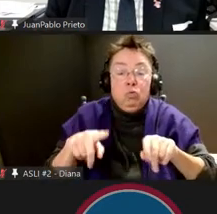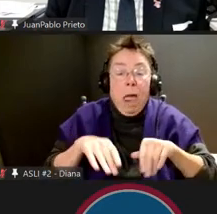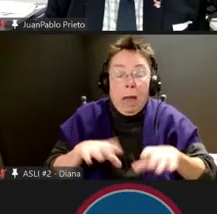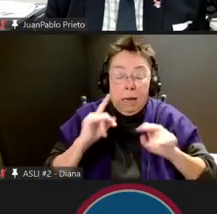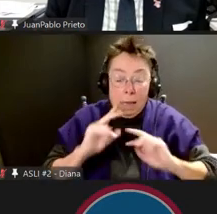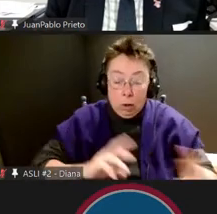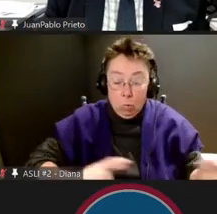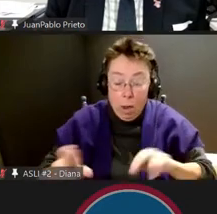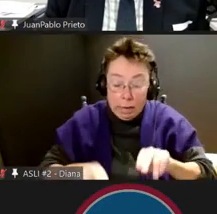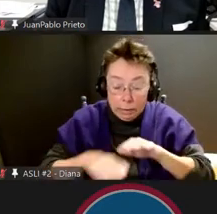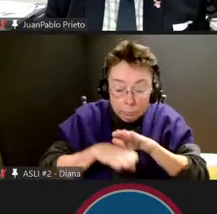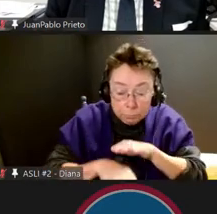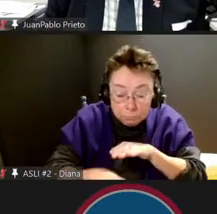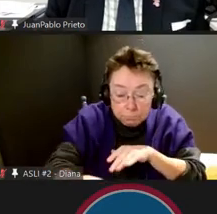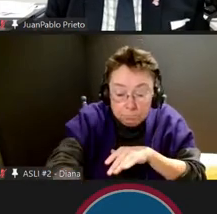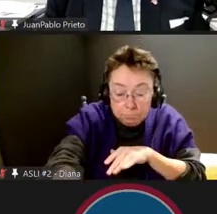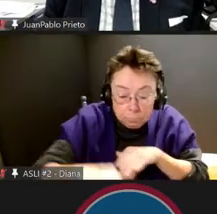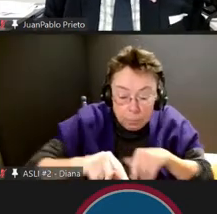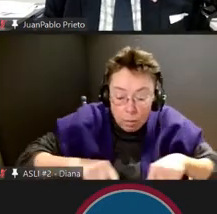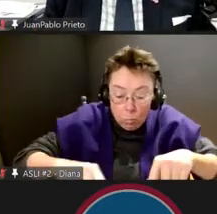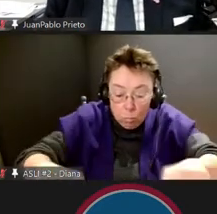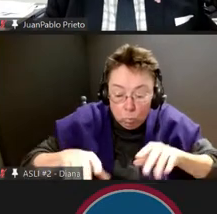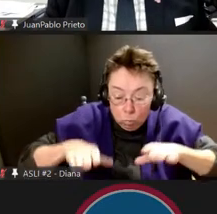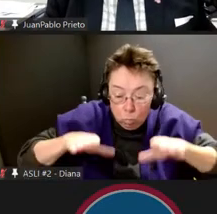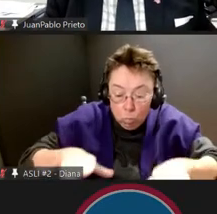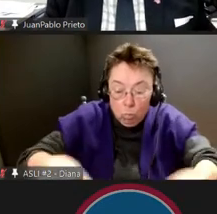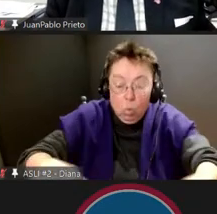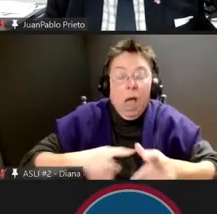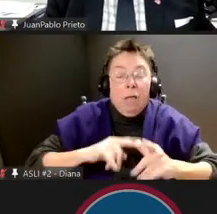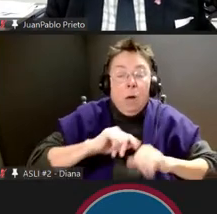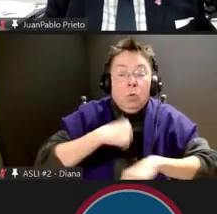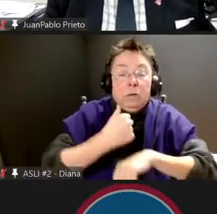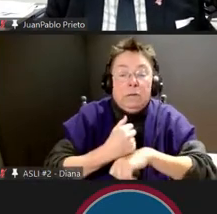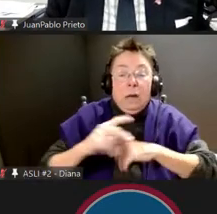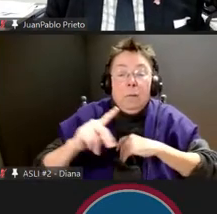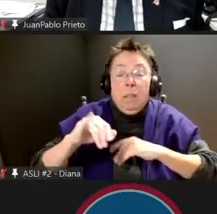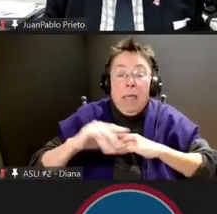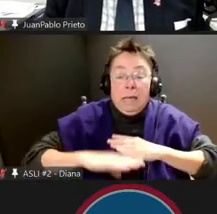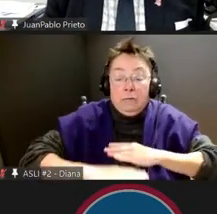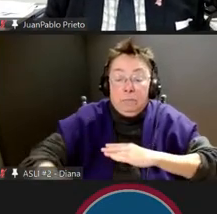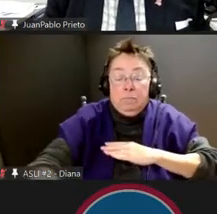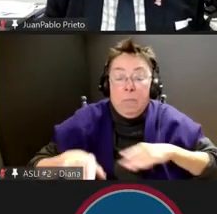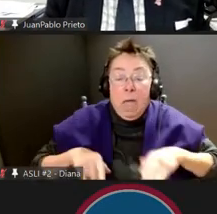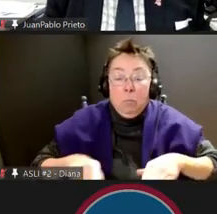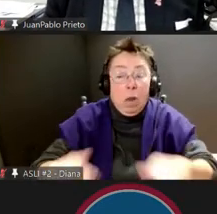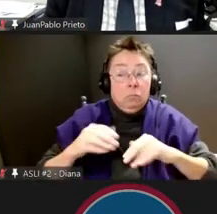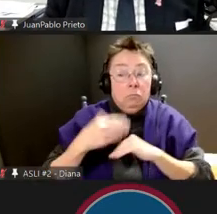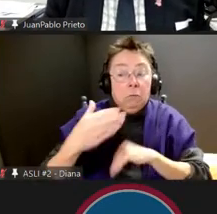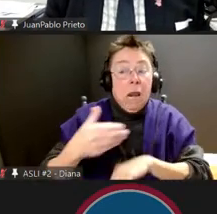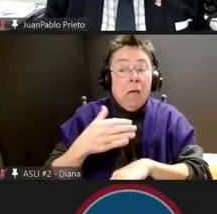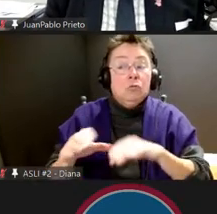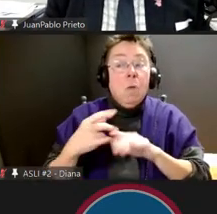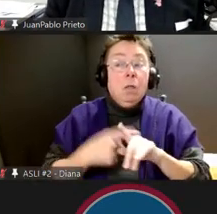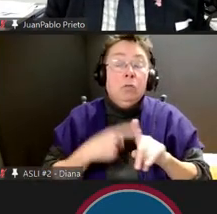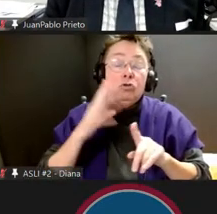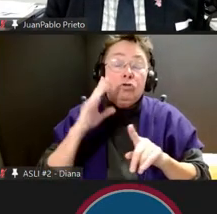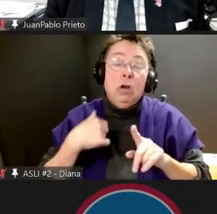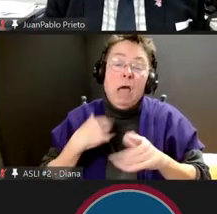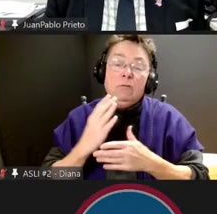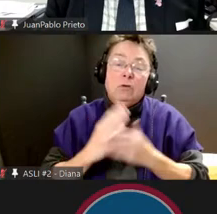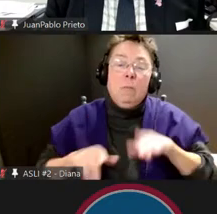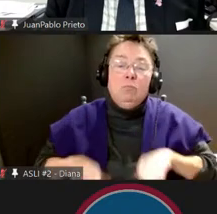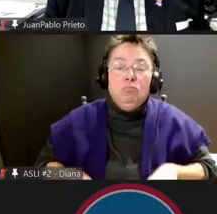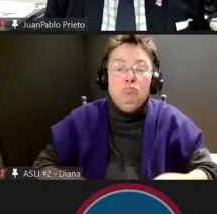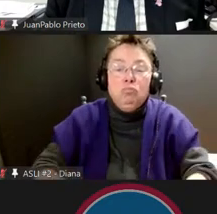the plinths after they're being poured, finishing them off, and then they'll start setting the plates and the rail on top of them. So next month, we should have some good photos of that work. Next